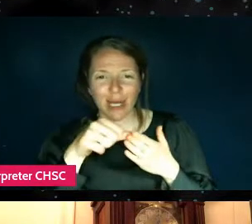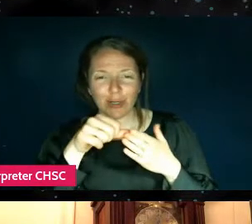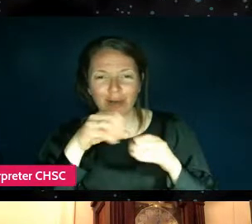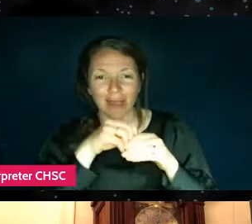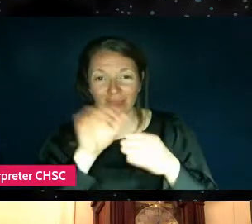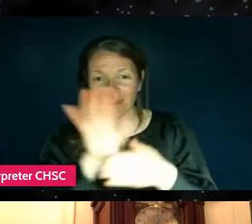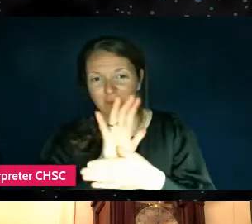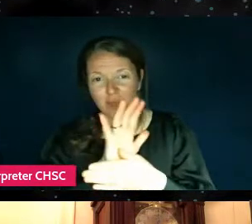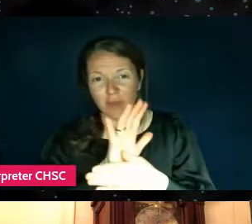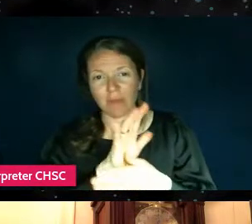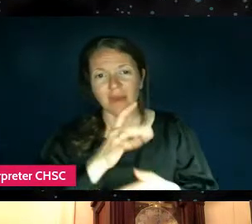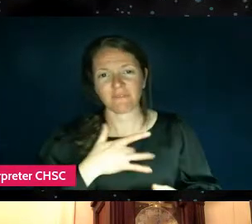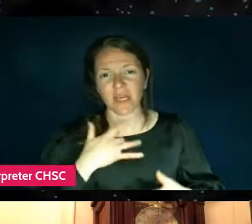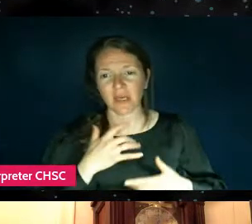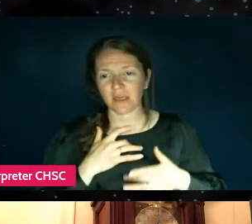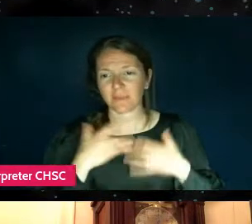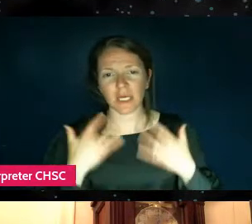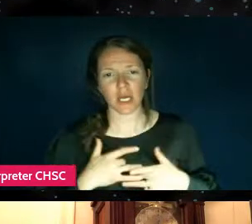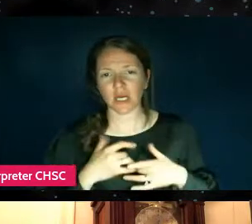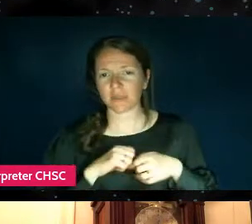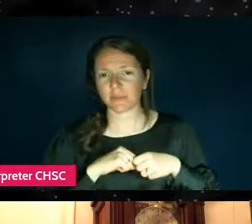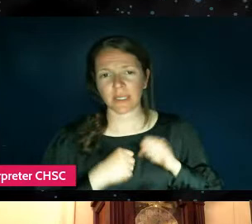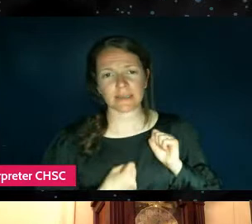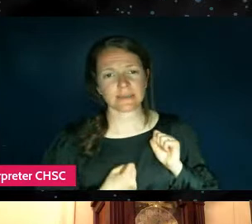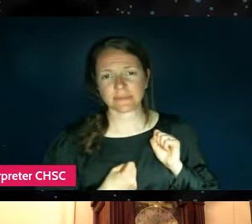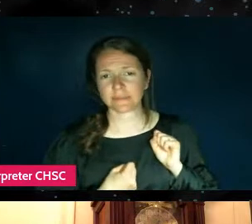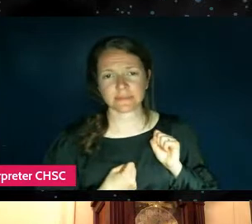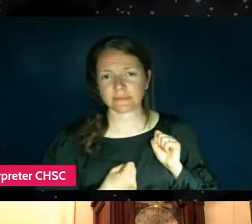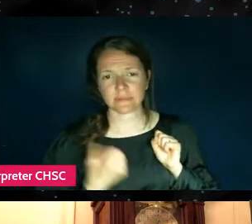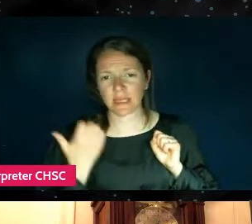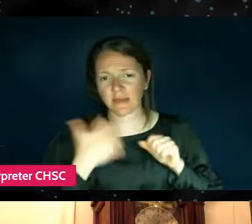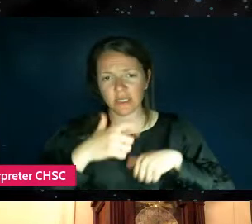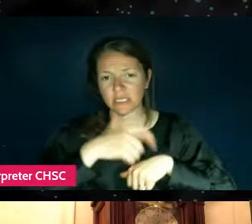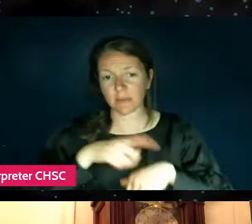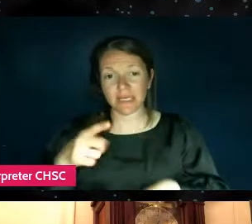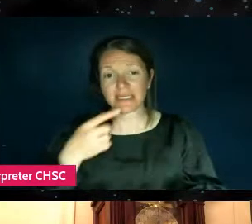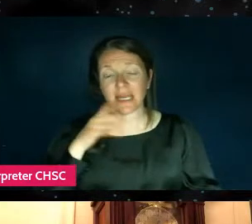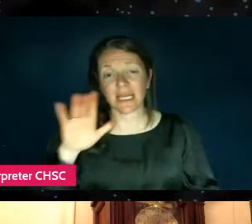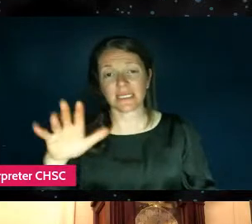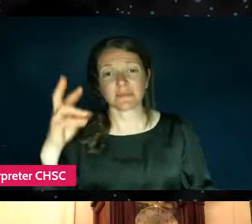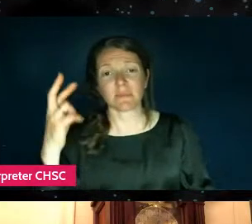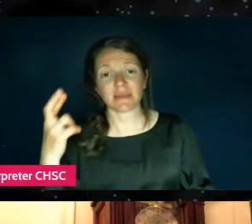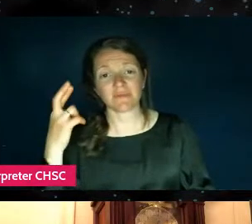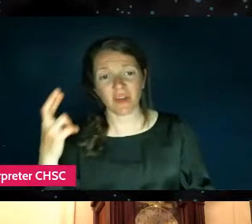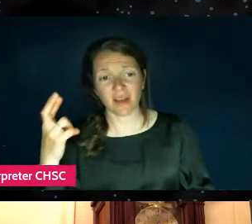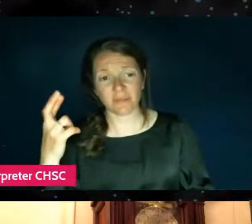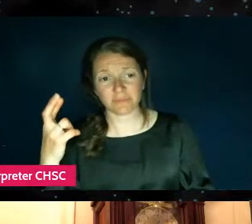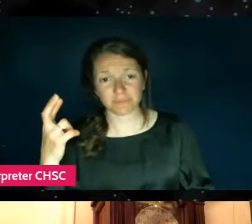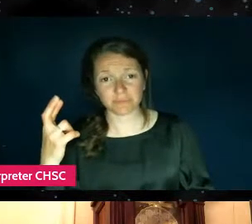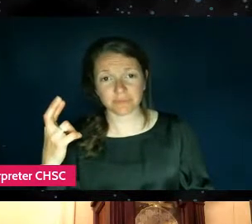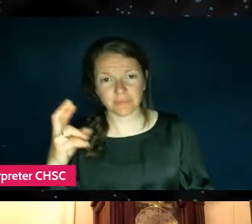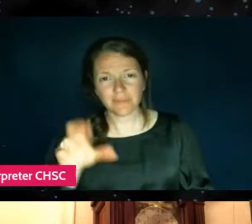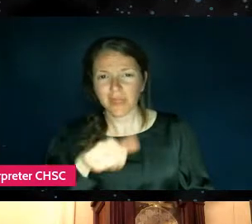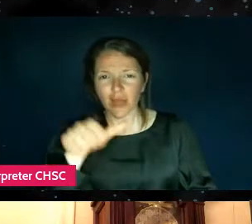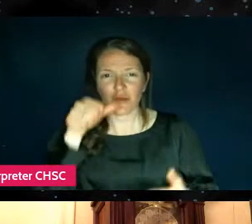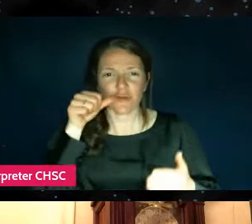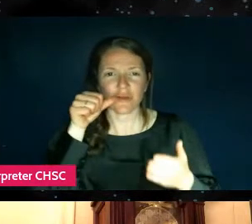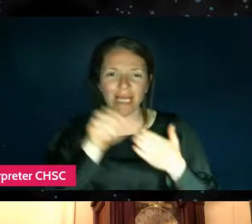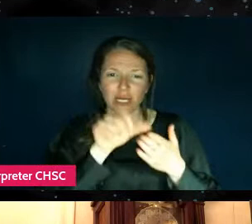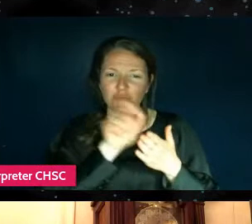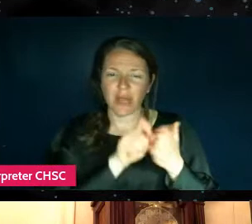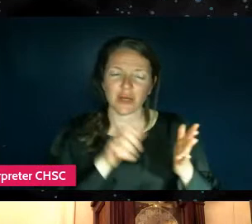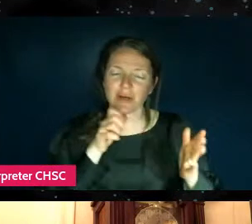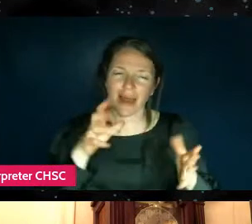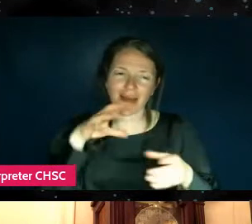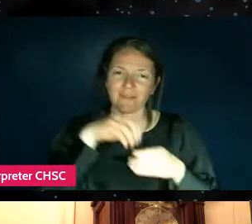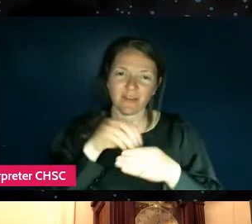that just broke my heart every time, where he says, you know, his best friend, who was another letter writer who's not in the film, but you